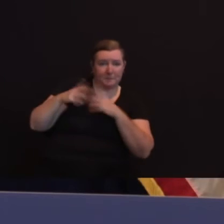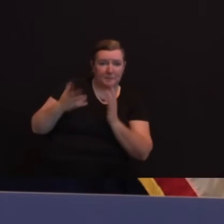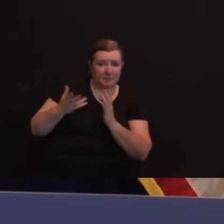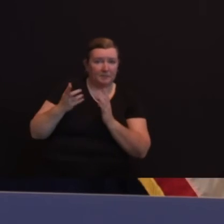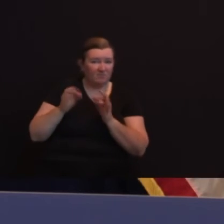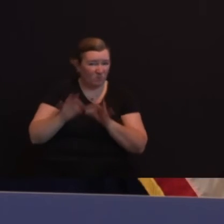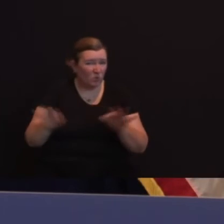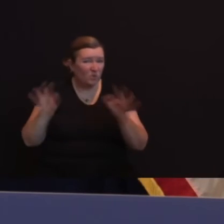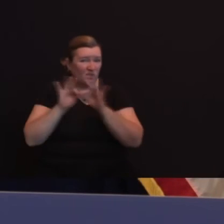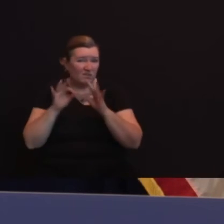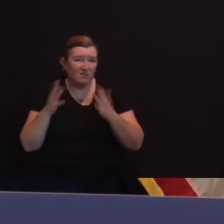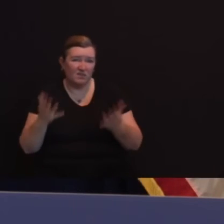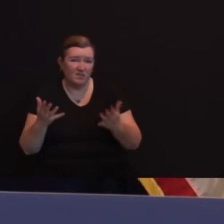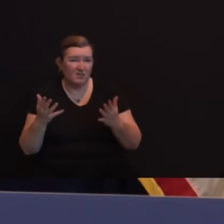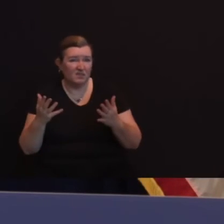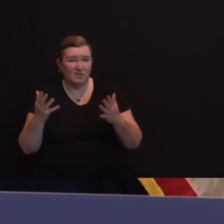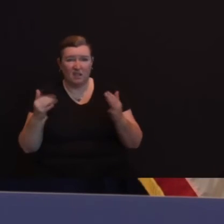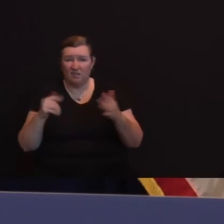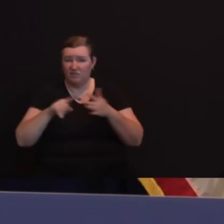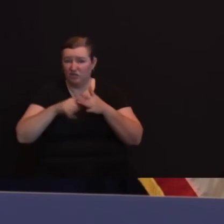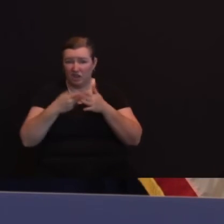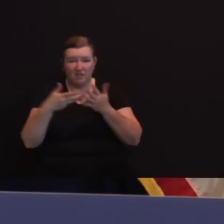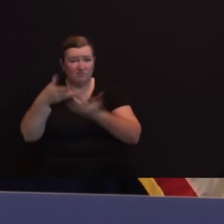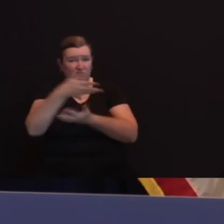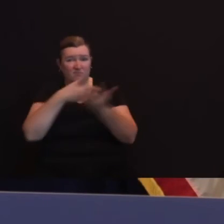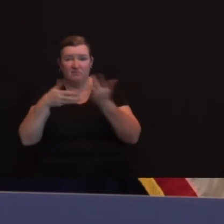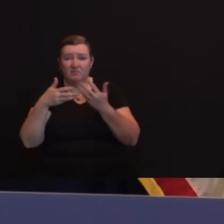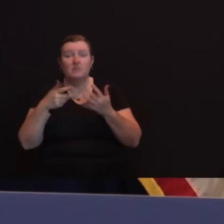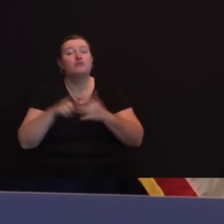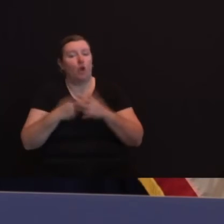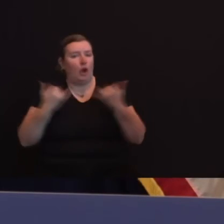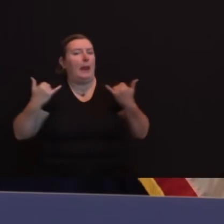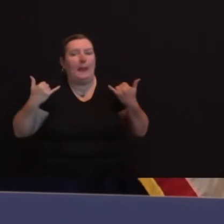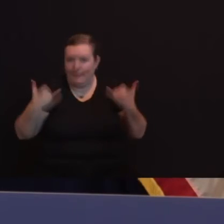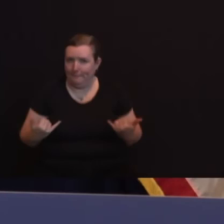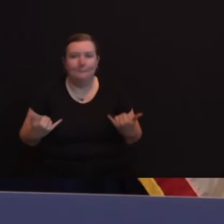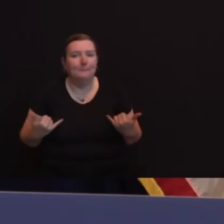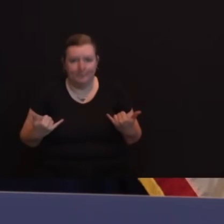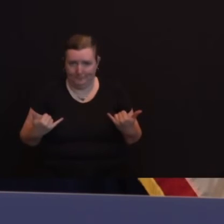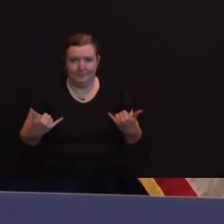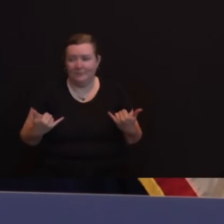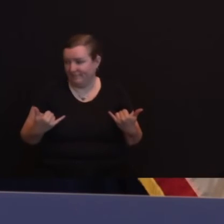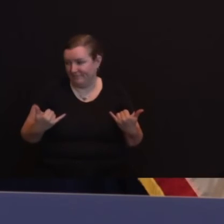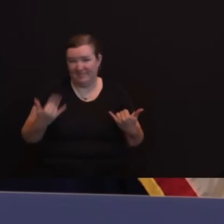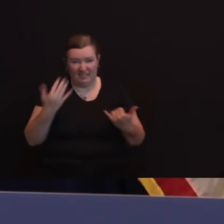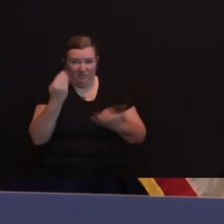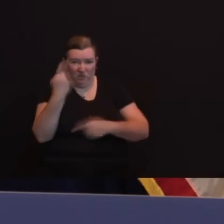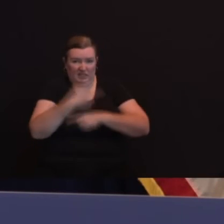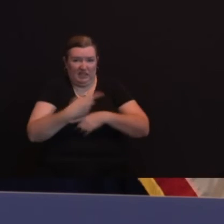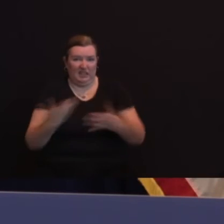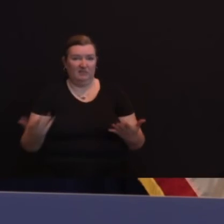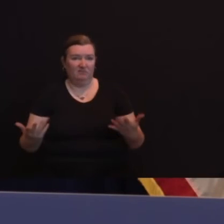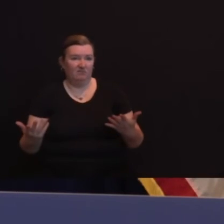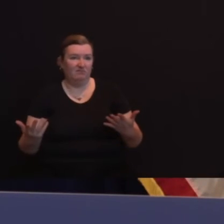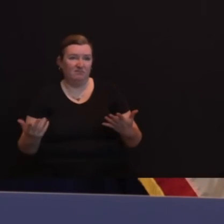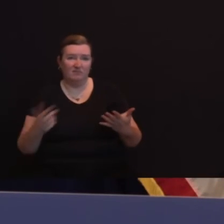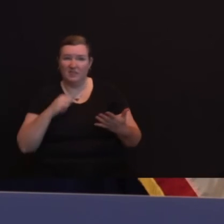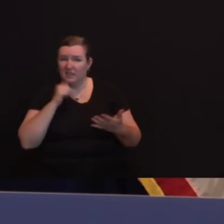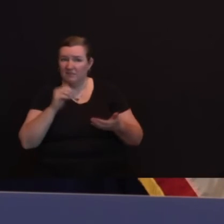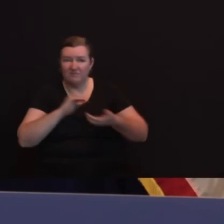today. Guests should avoid direct contact, including handshakes and hugs, with others outside their